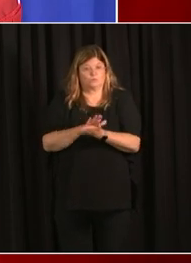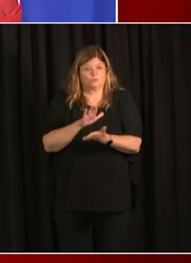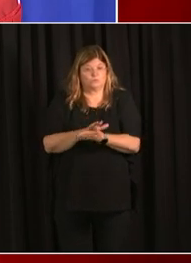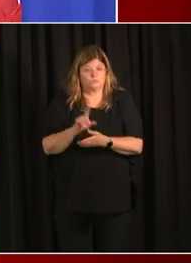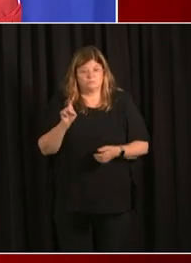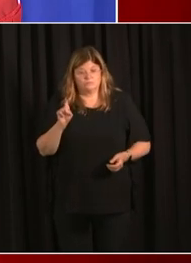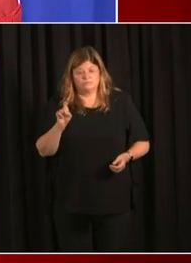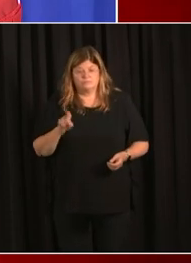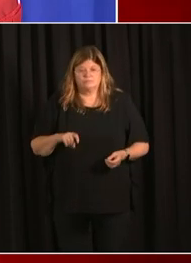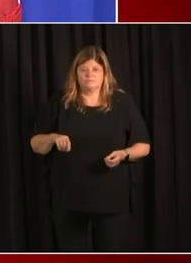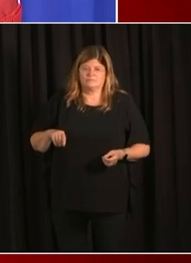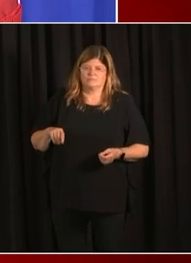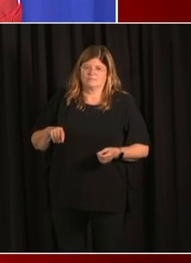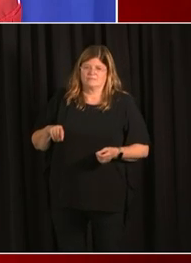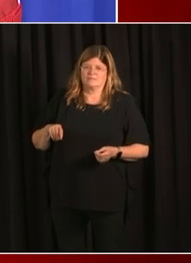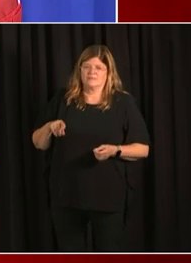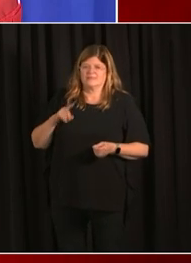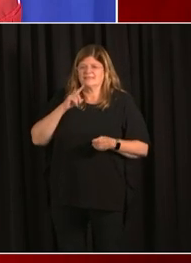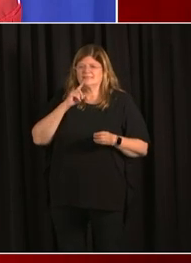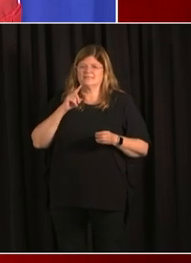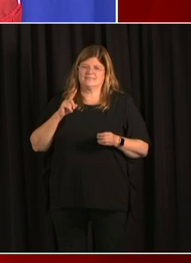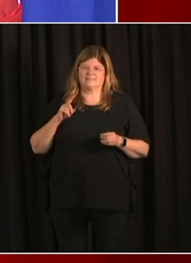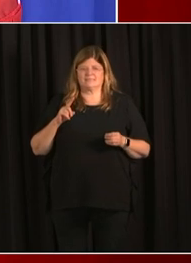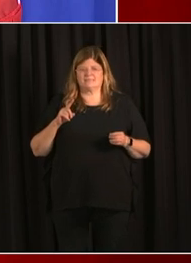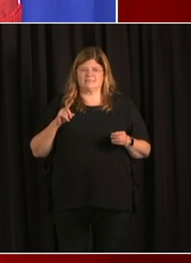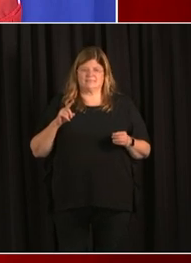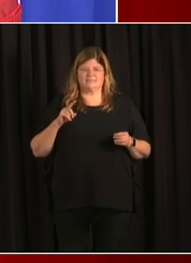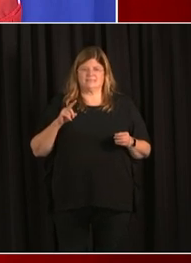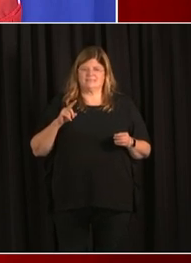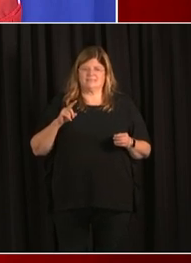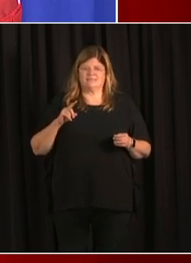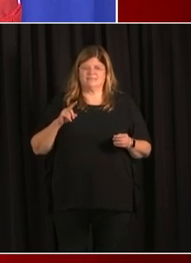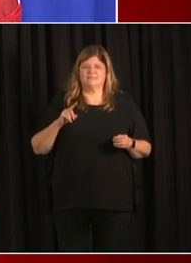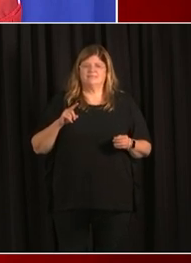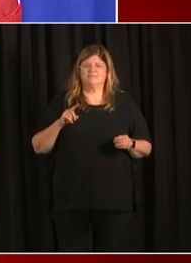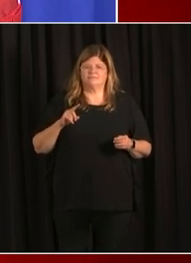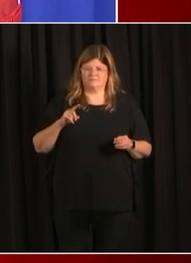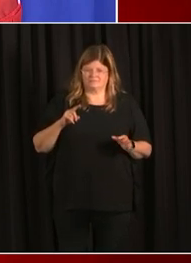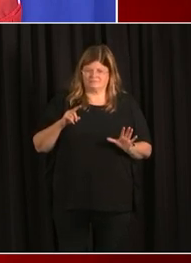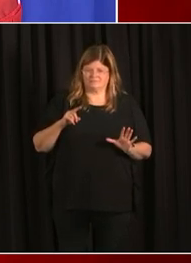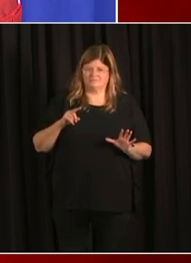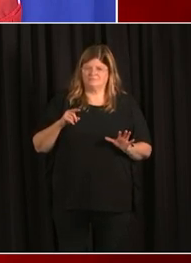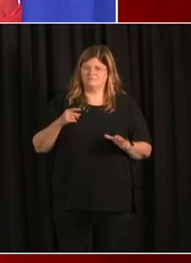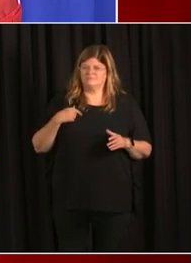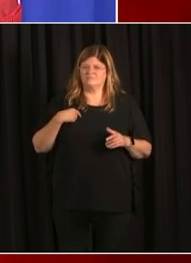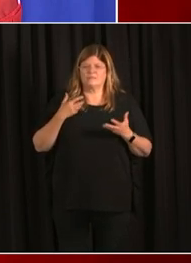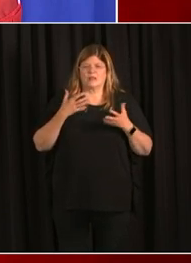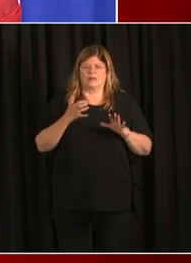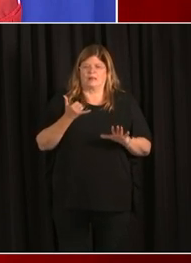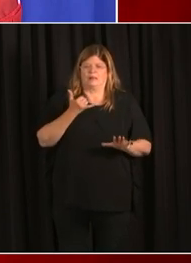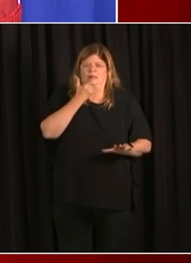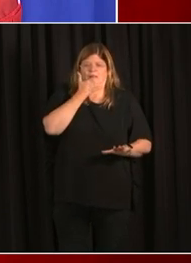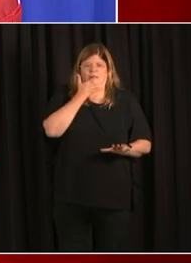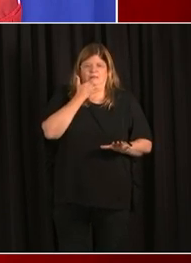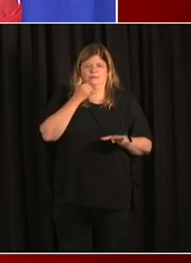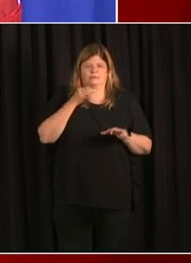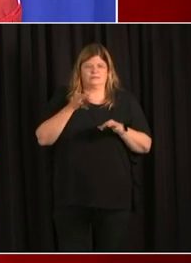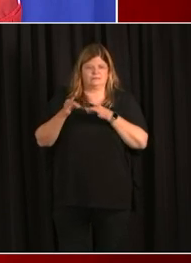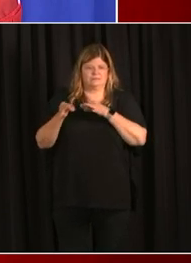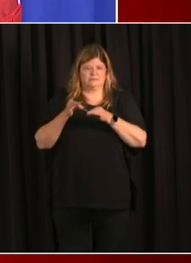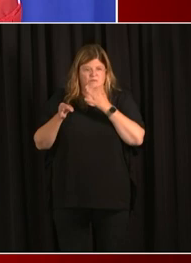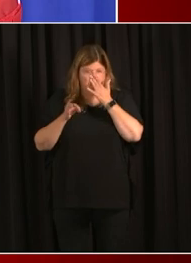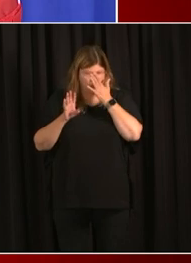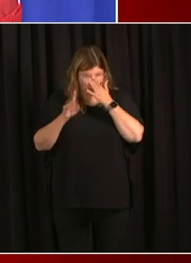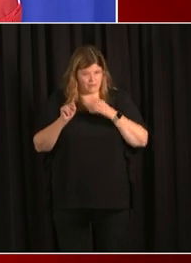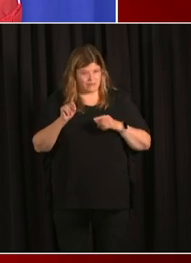I would like the chancellor to answer that. I don't want to misspeak on that. And do you know yet which kids the city